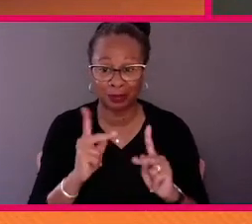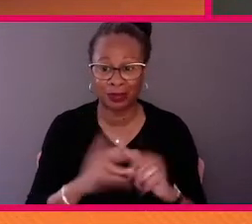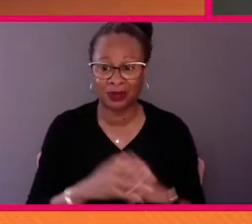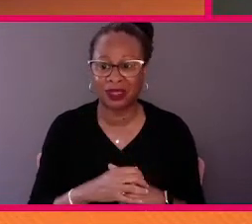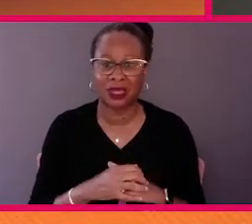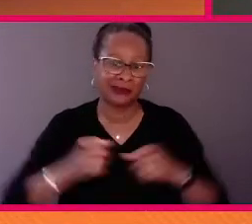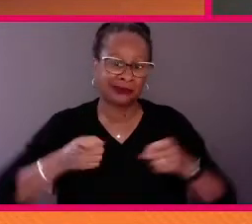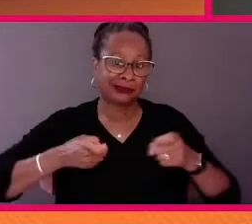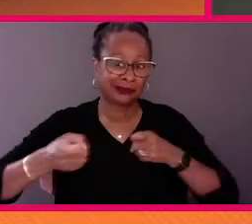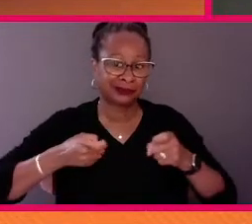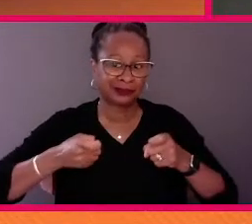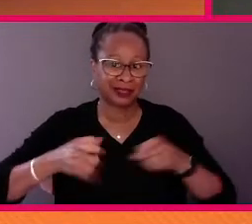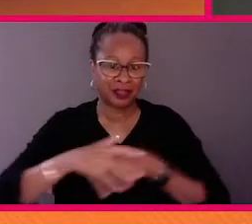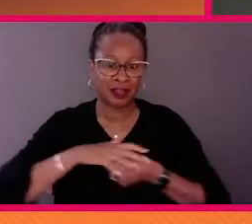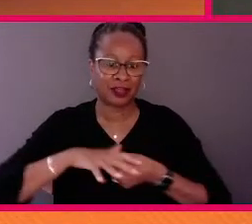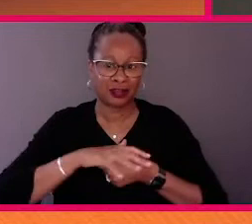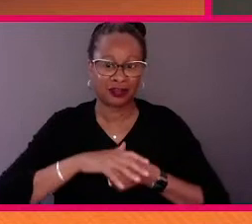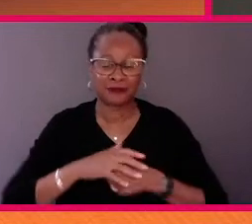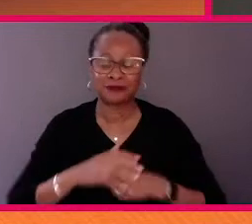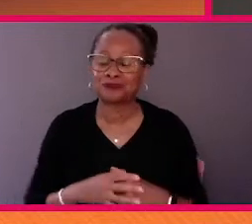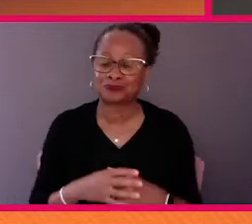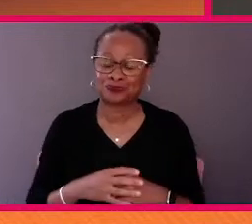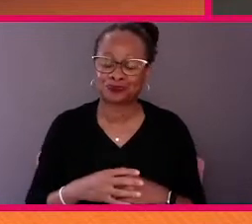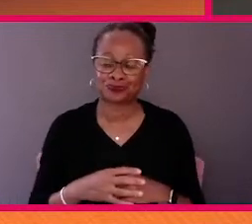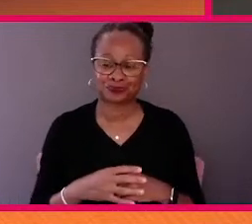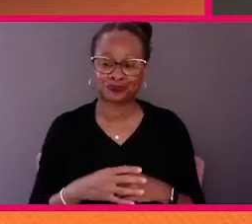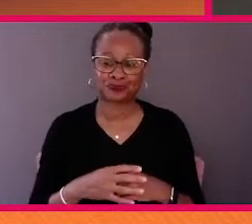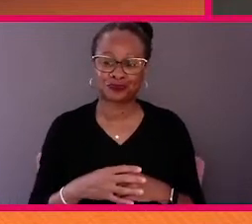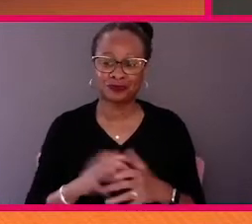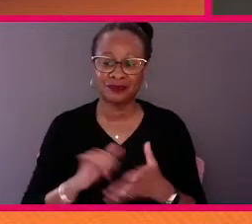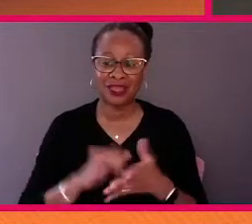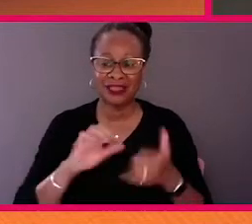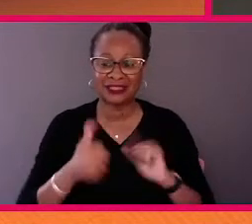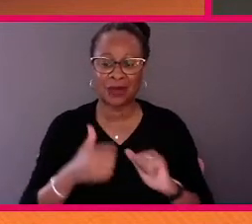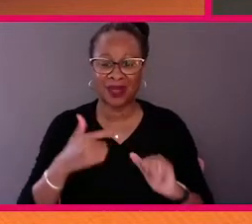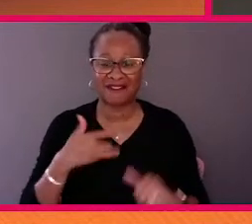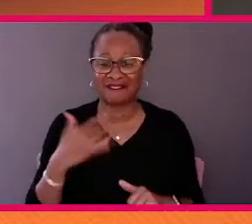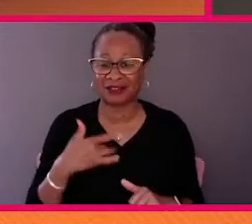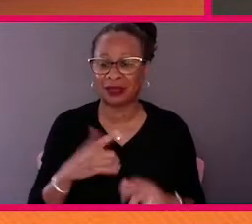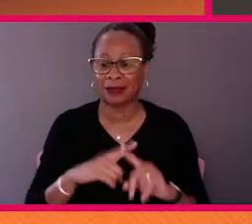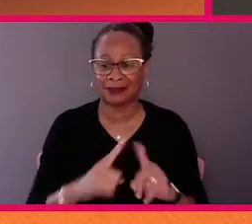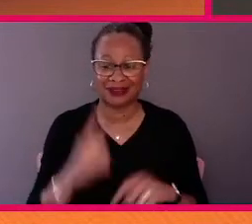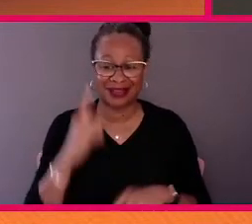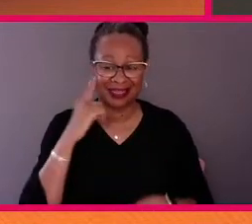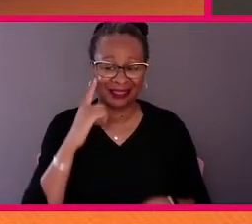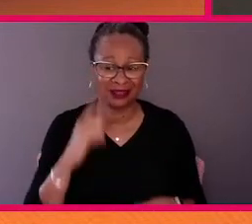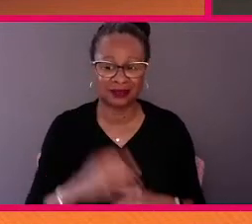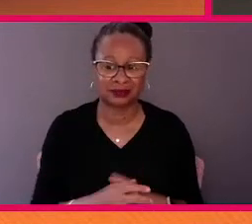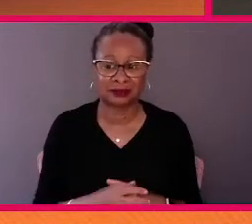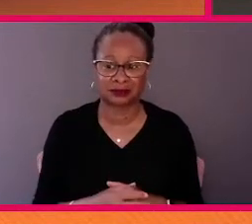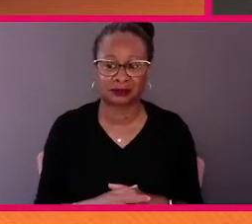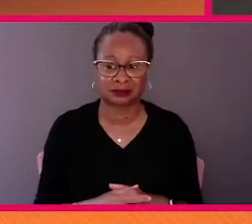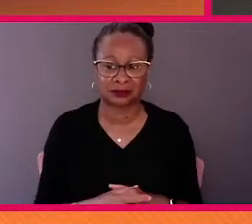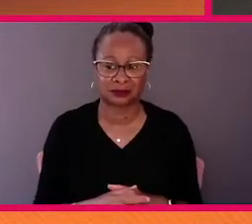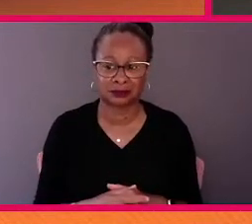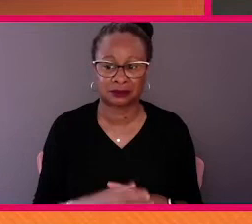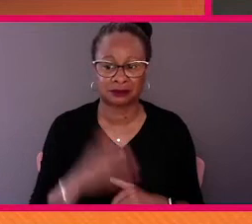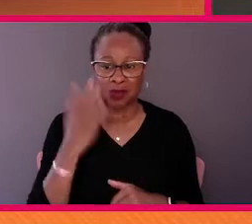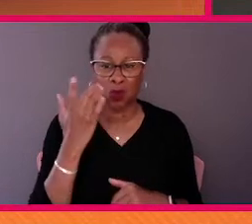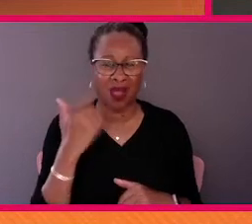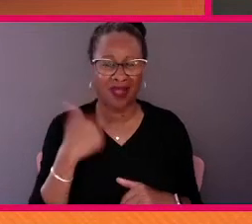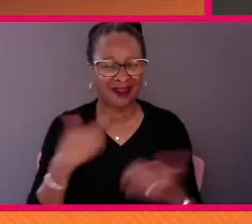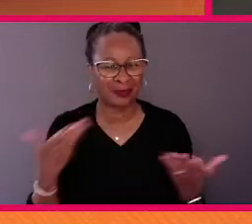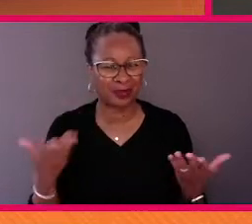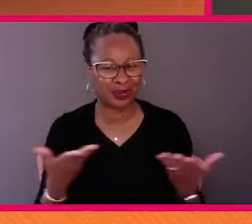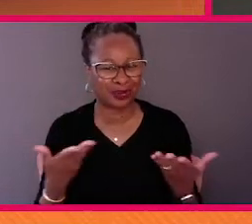dominated society. That's how I feel. But I think that's why I'm here,